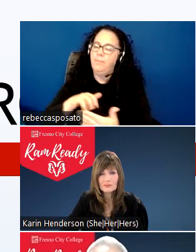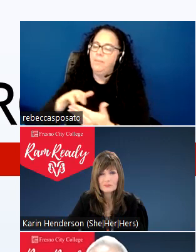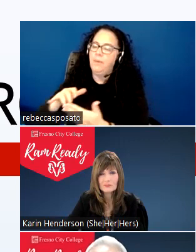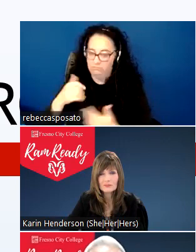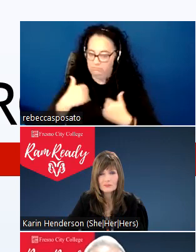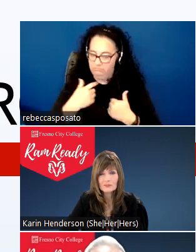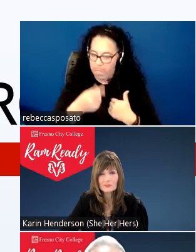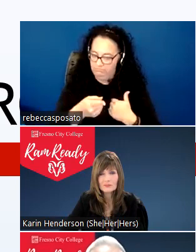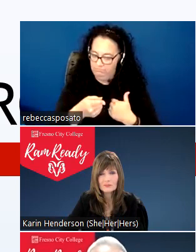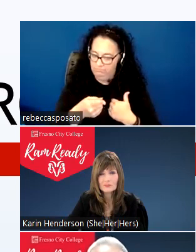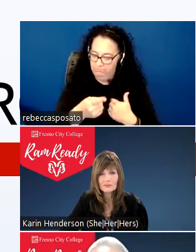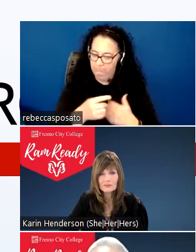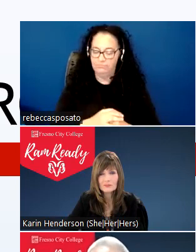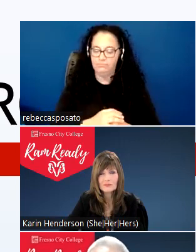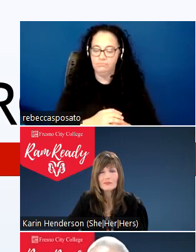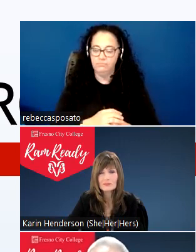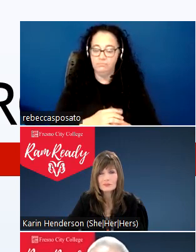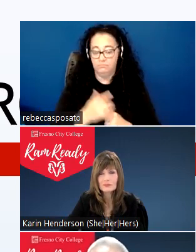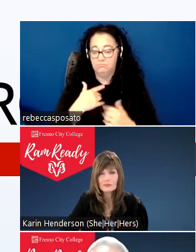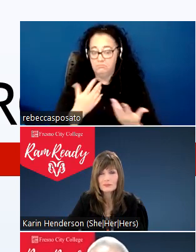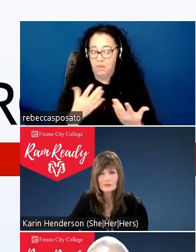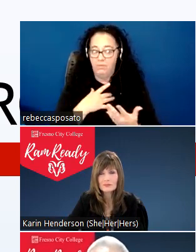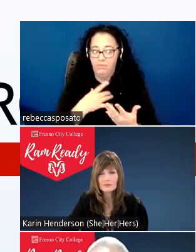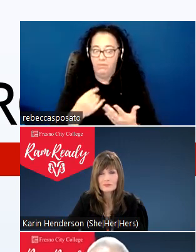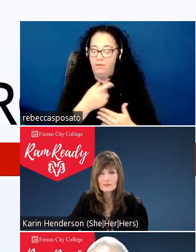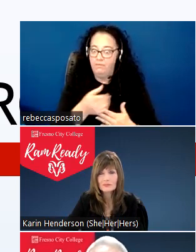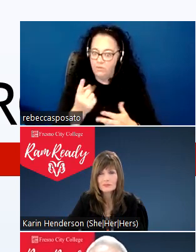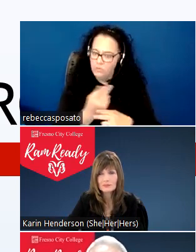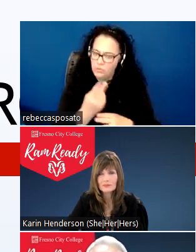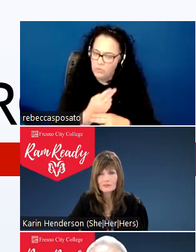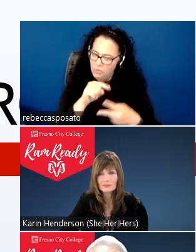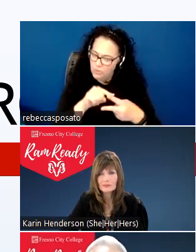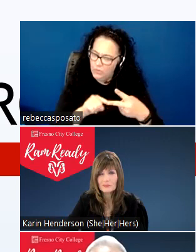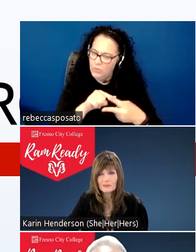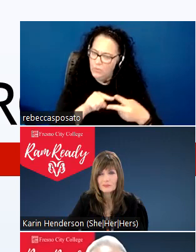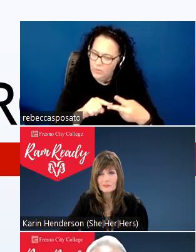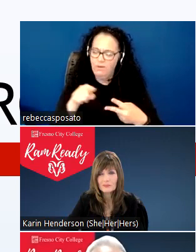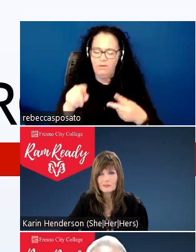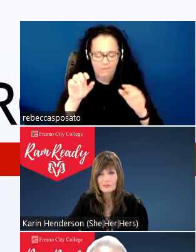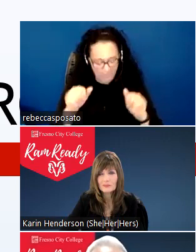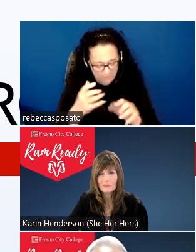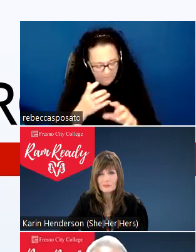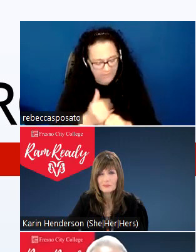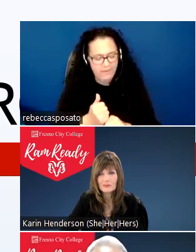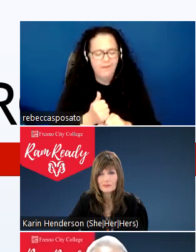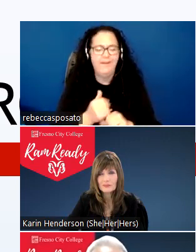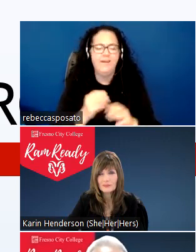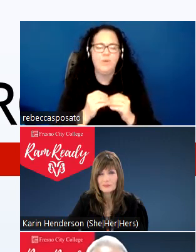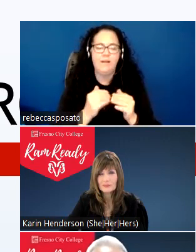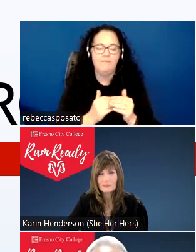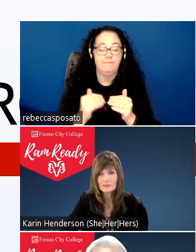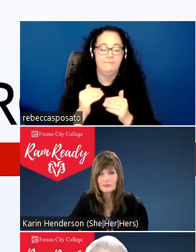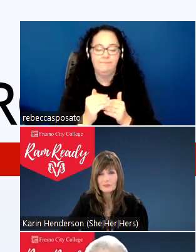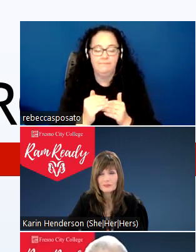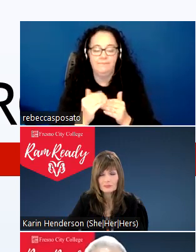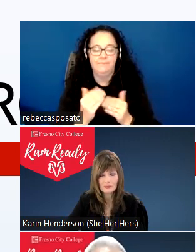I would like for you to use them, and that way you can get kind of a little bit of a head start on conducting